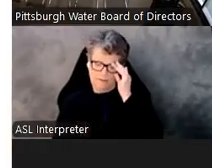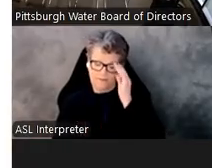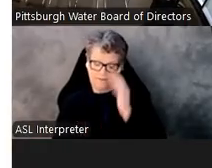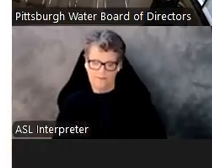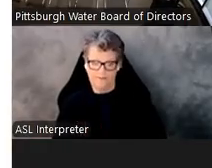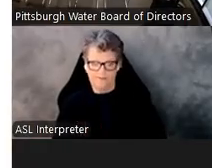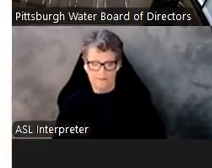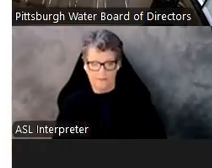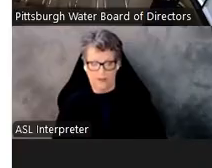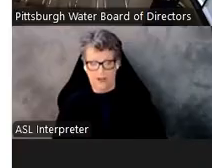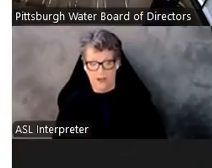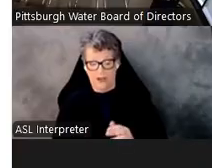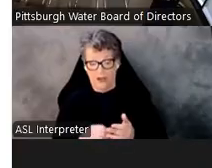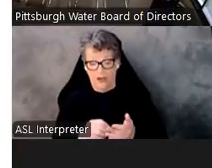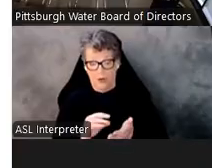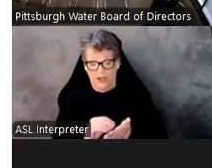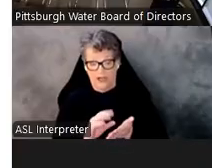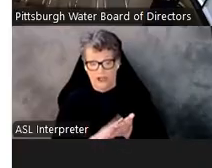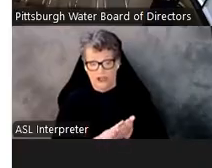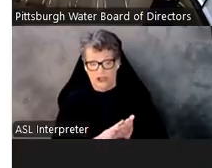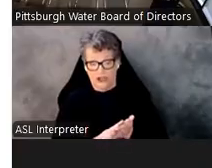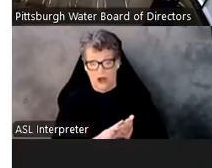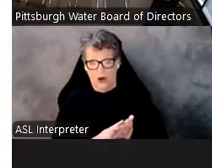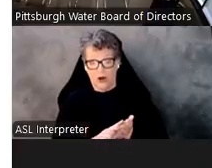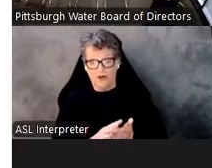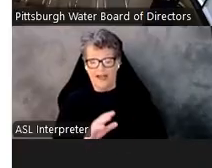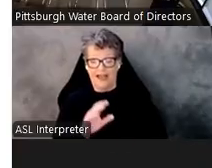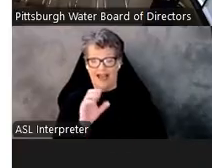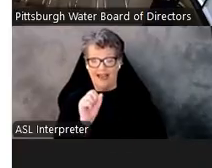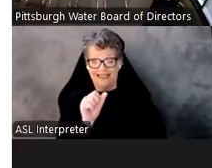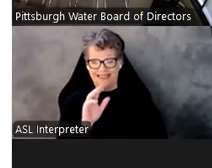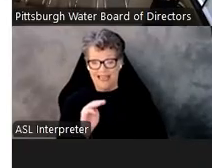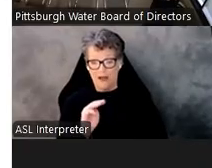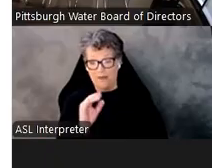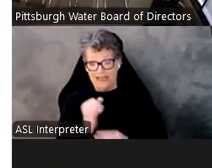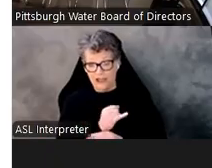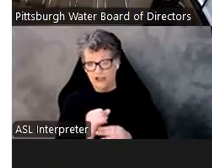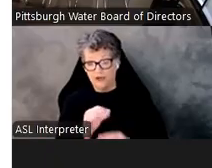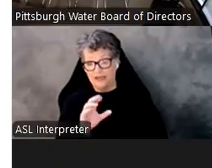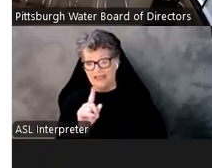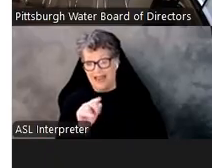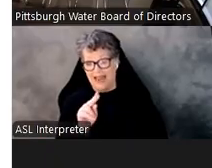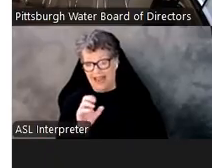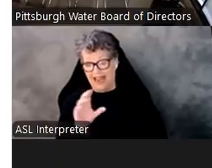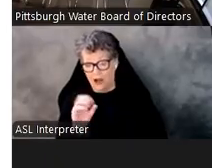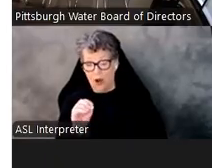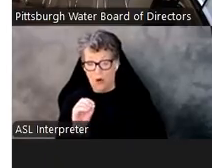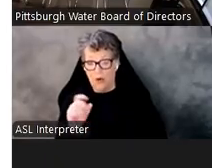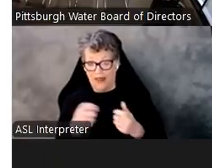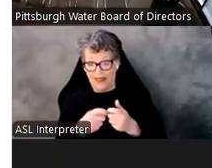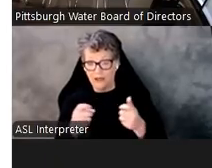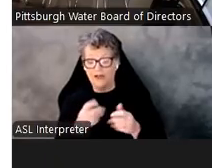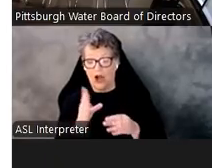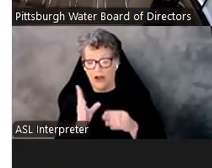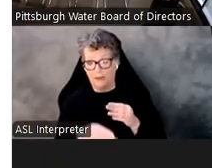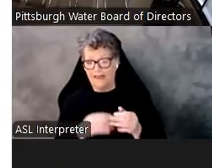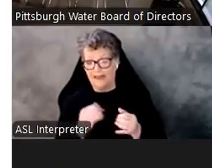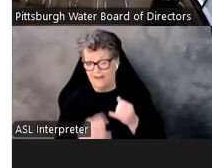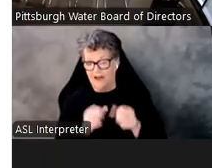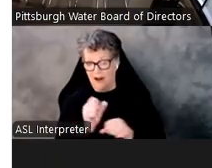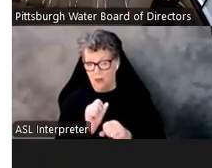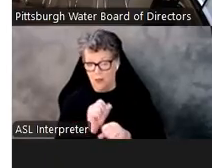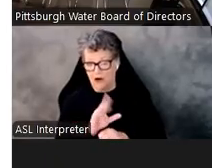I should note that Kokosing Industrial, SSM Industries, and Laneco Electric are completing the final work on